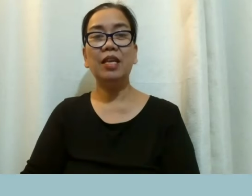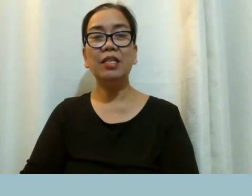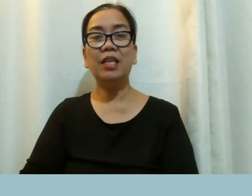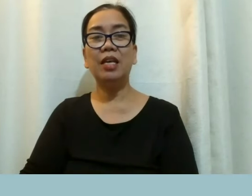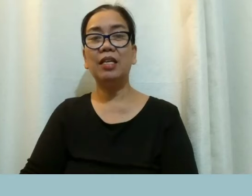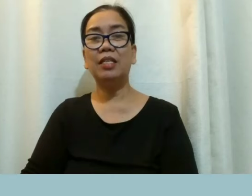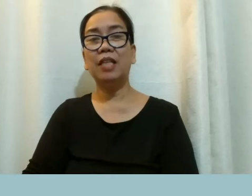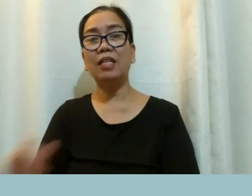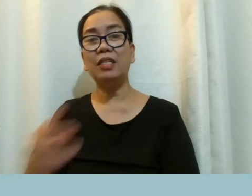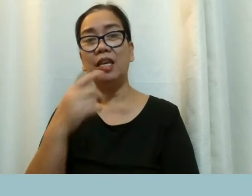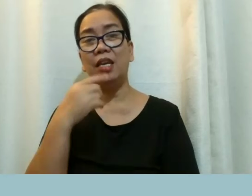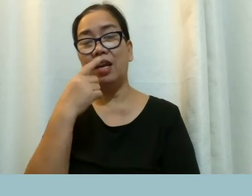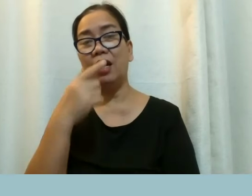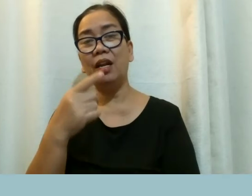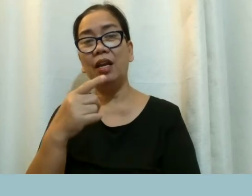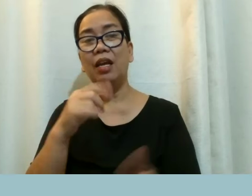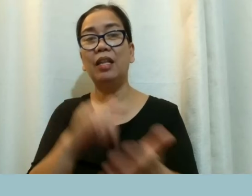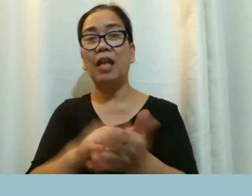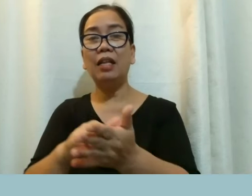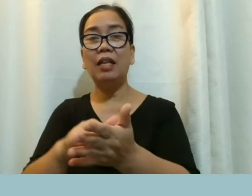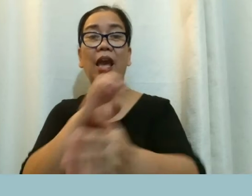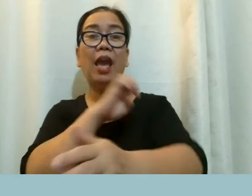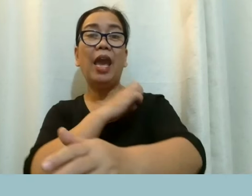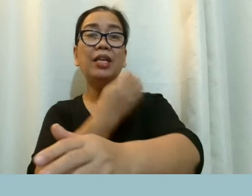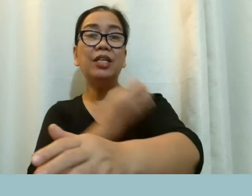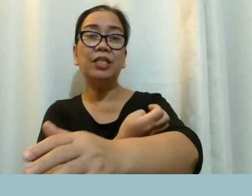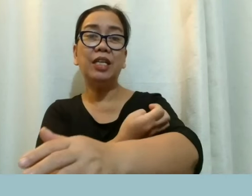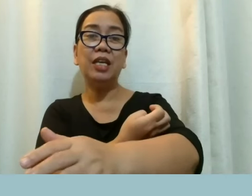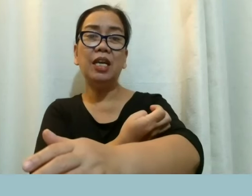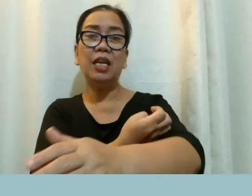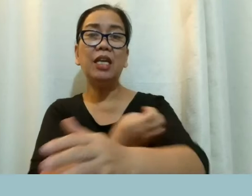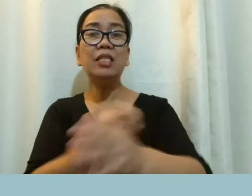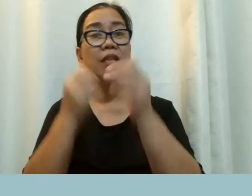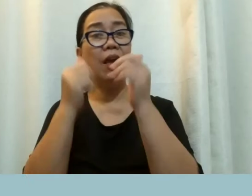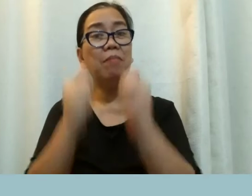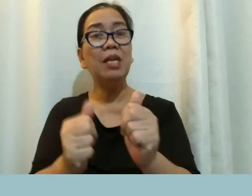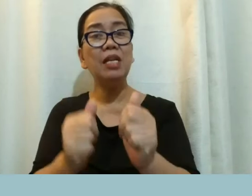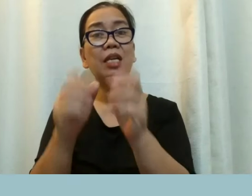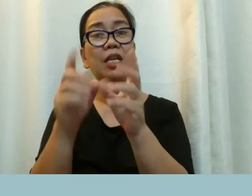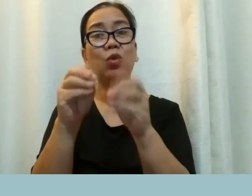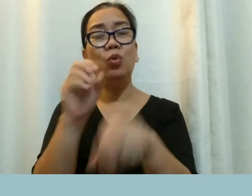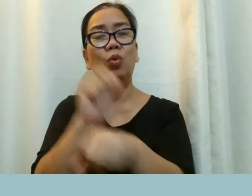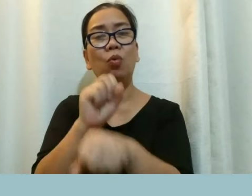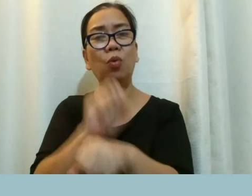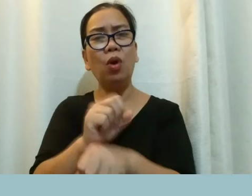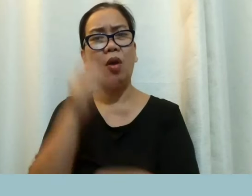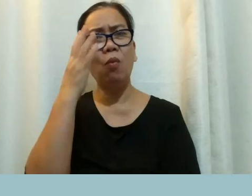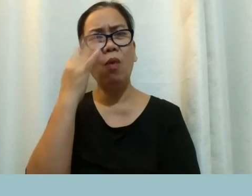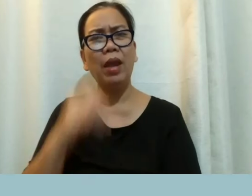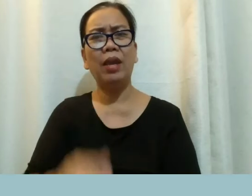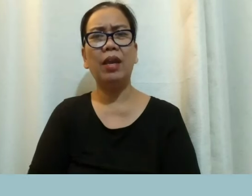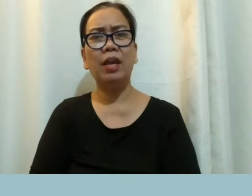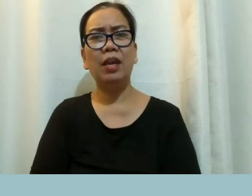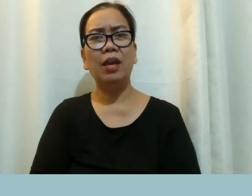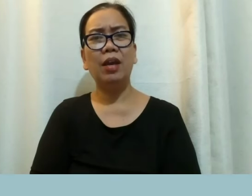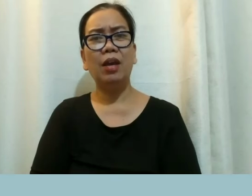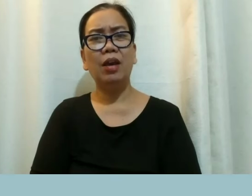It is says here that energy is the ability to do work.